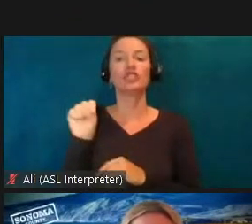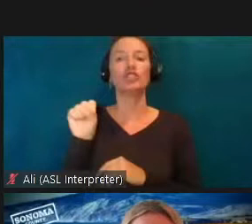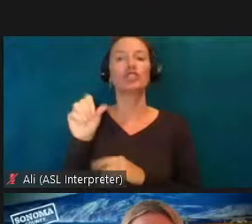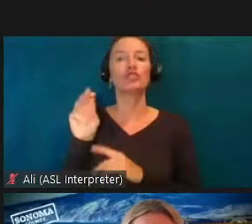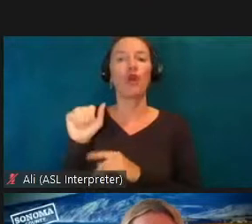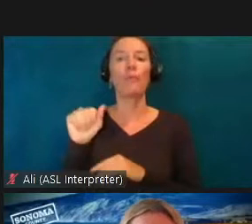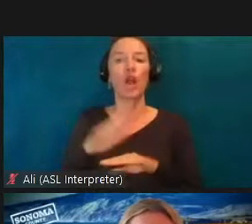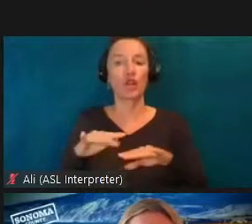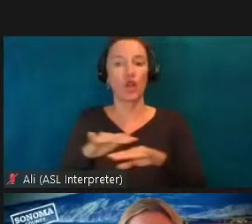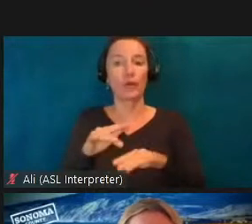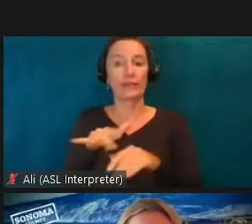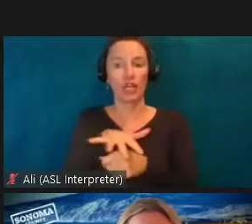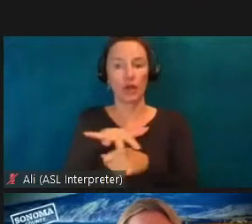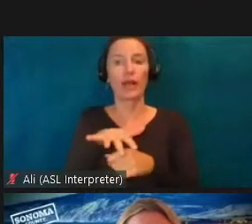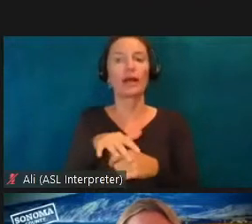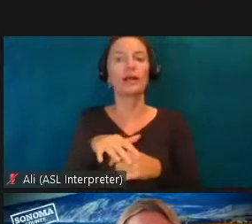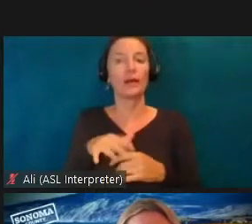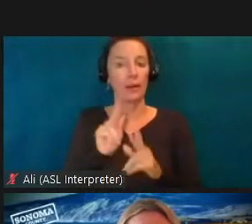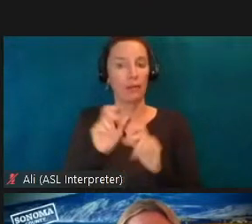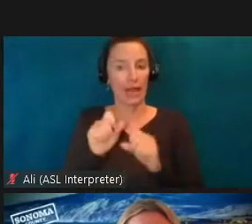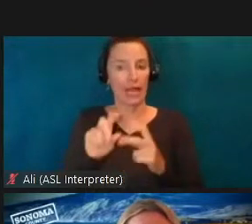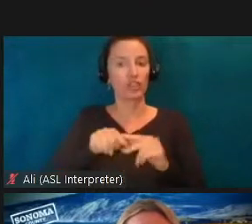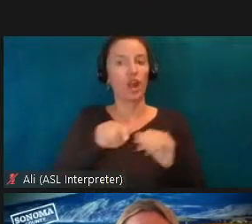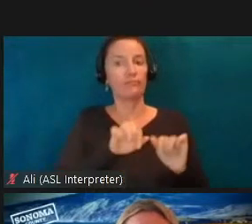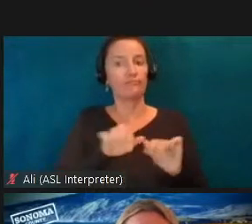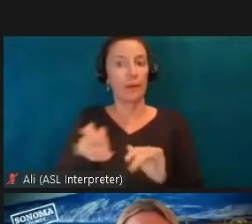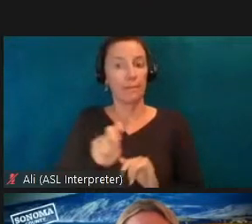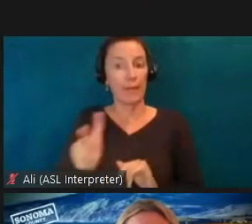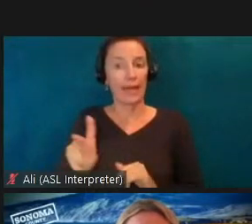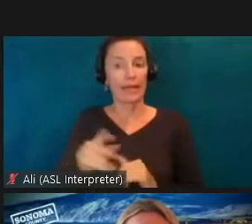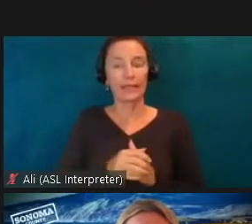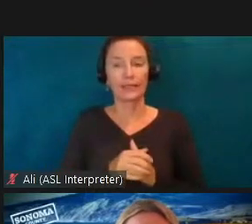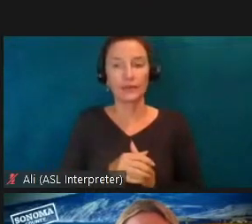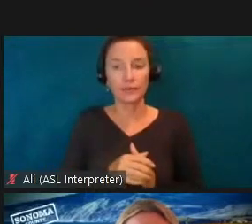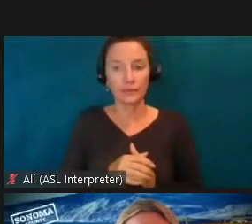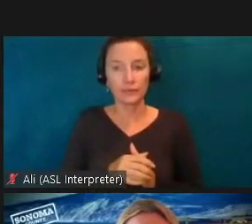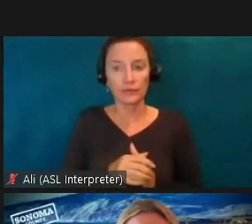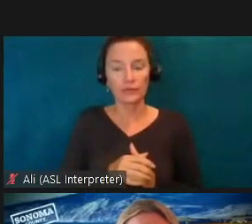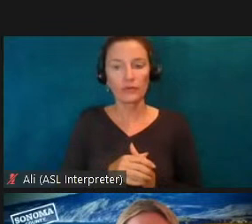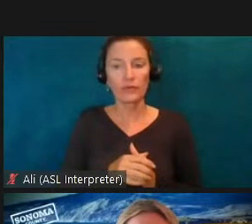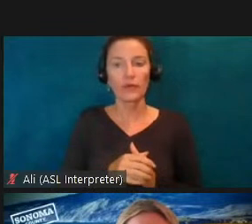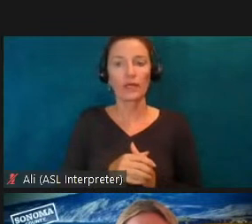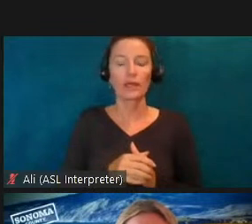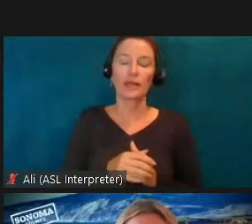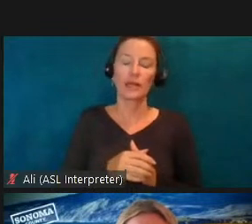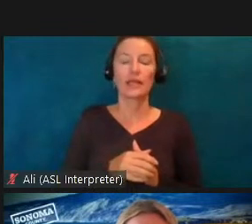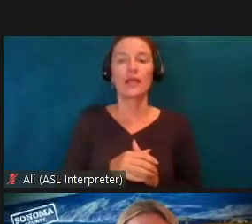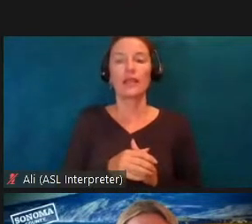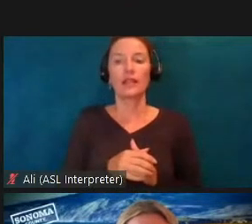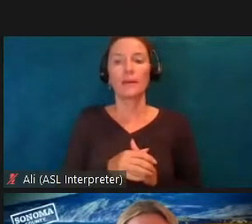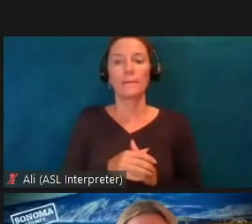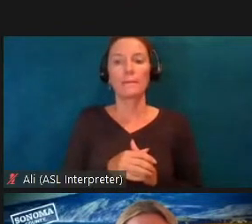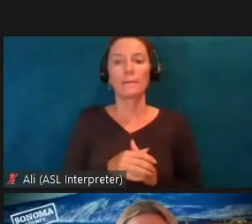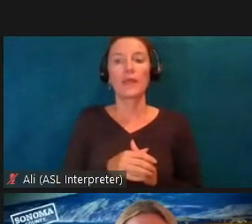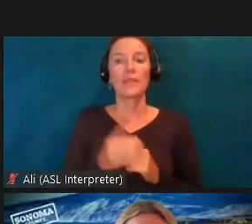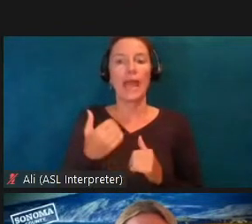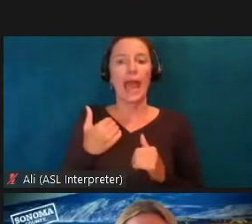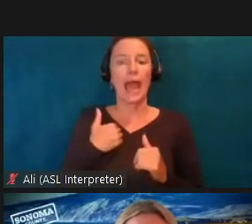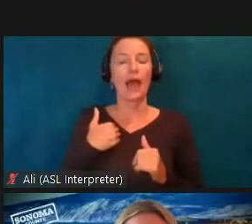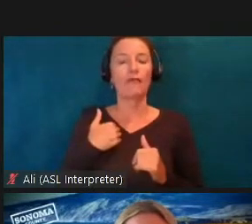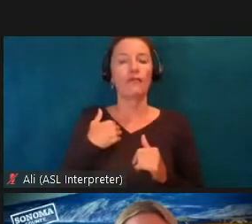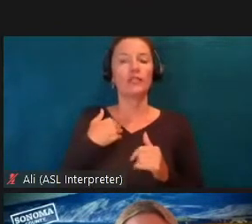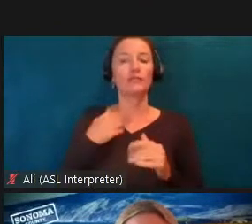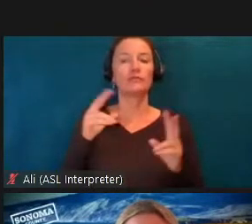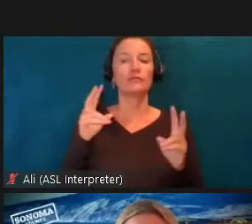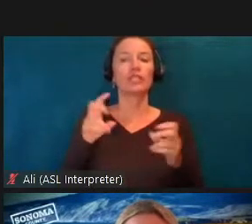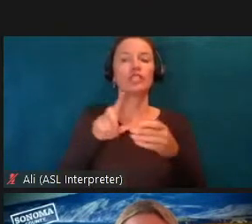under evacuation order are in the burn area. The thing is, like the county said, is they have checkpoints there for people to go